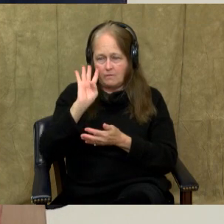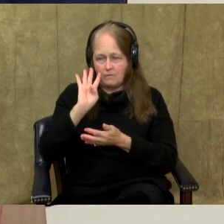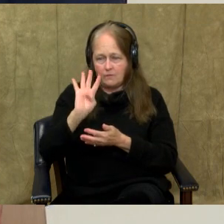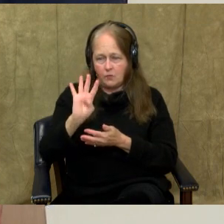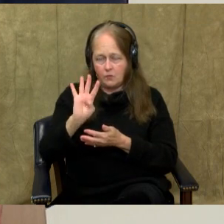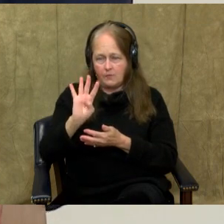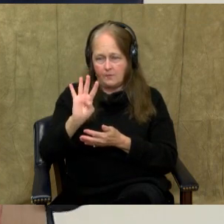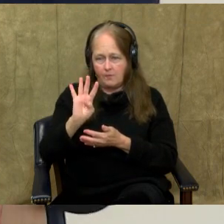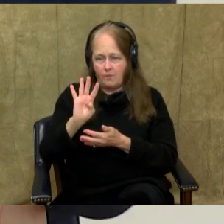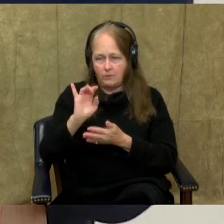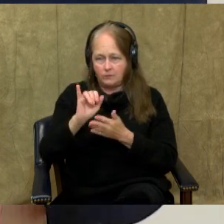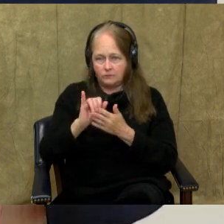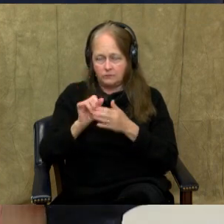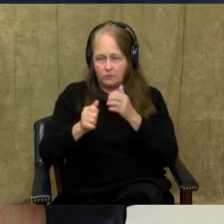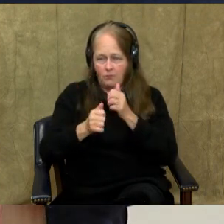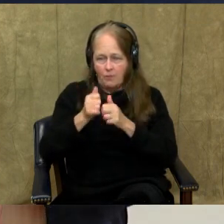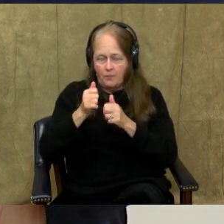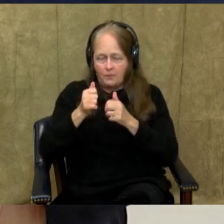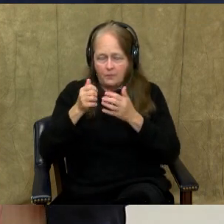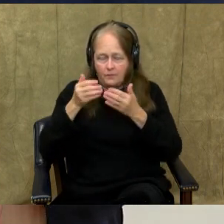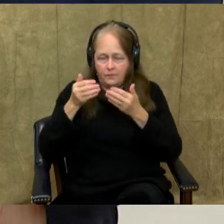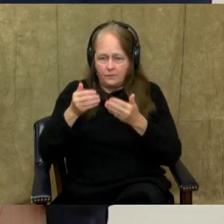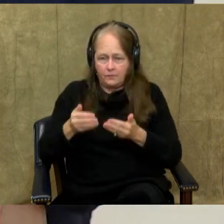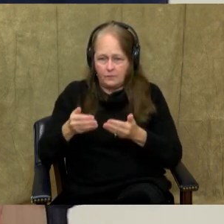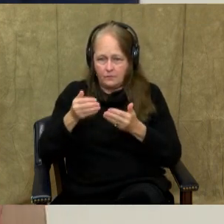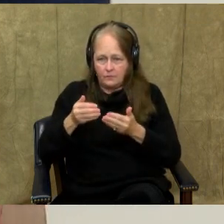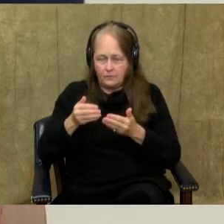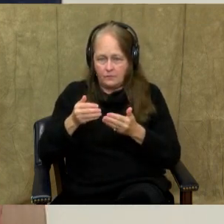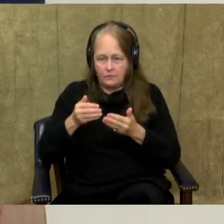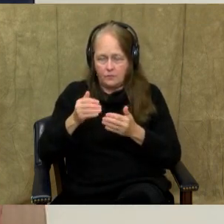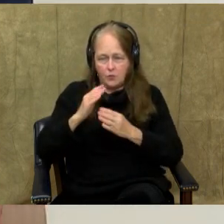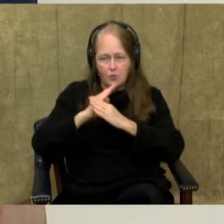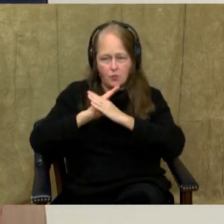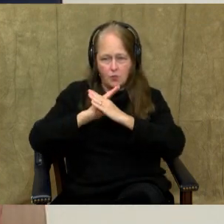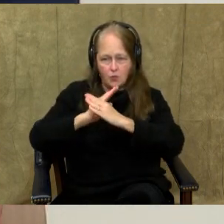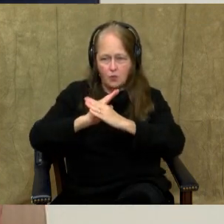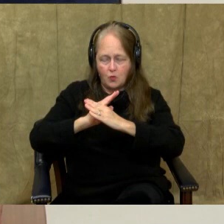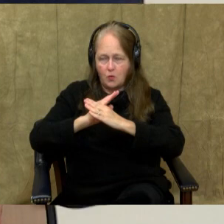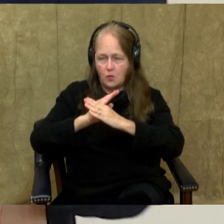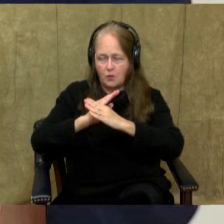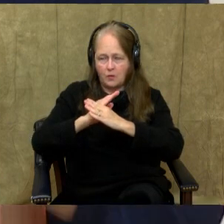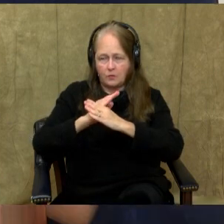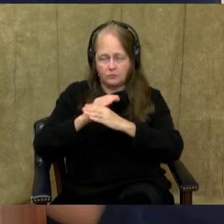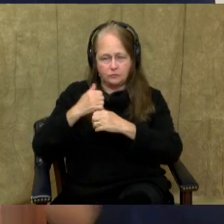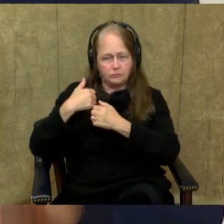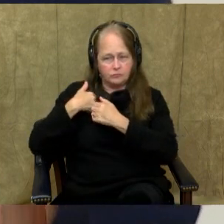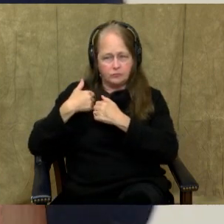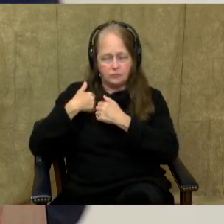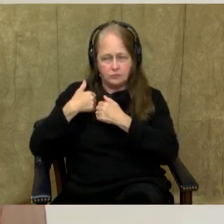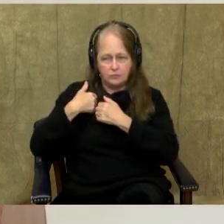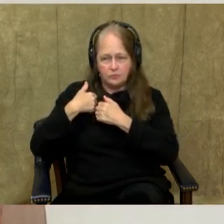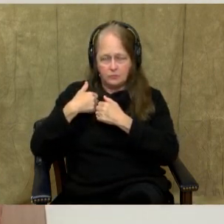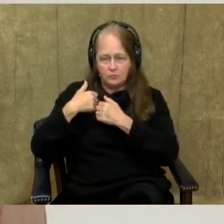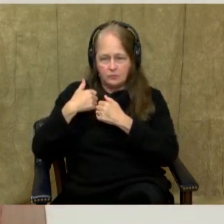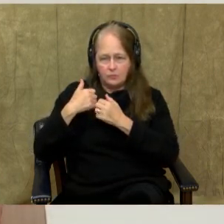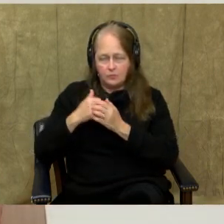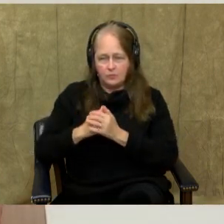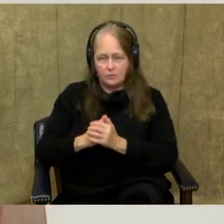4. This is the most heavily patrolled and guarded border in the world. Did you guess what it